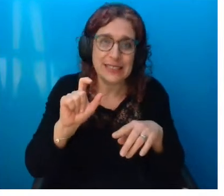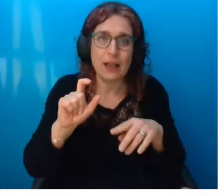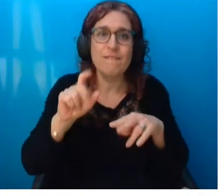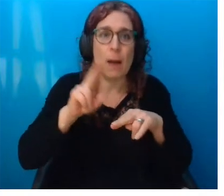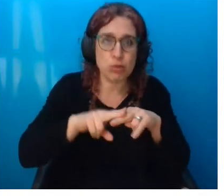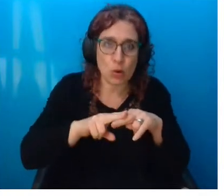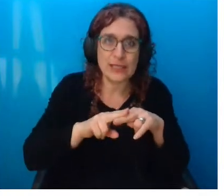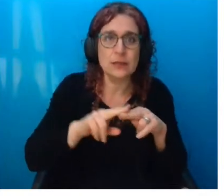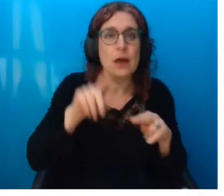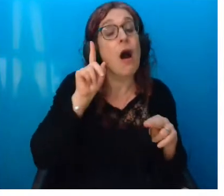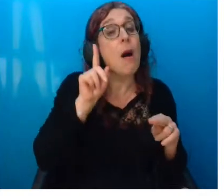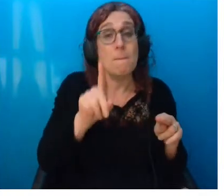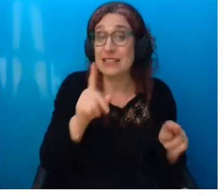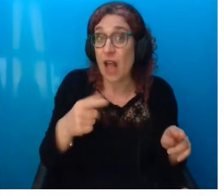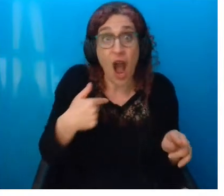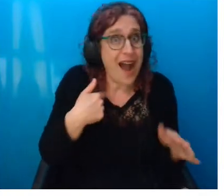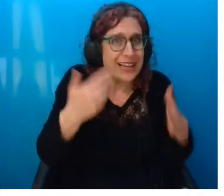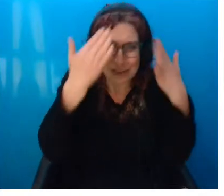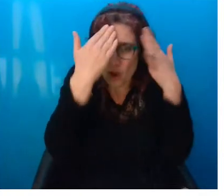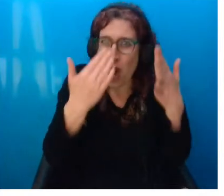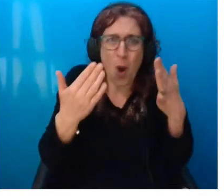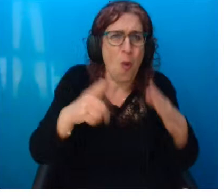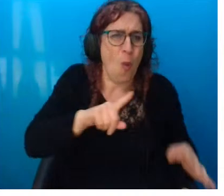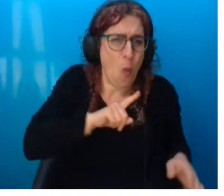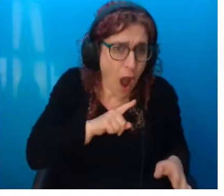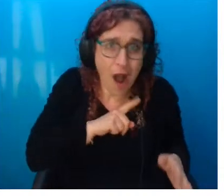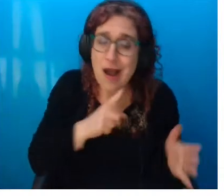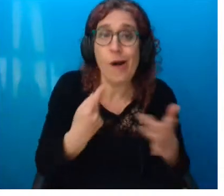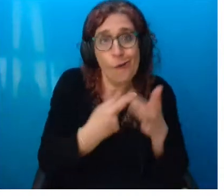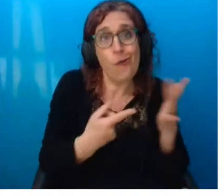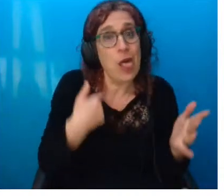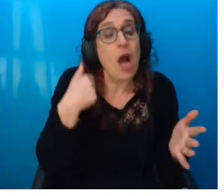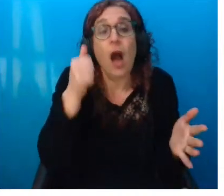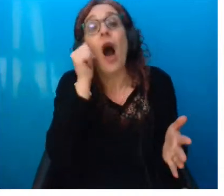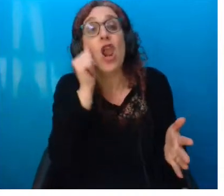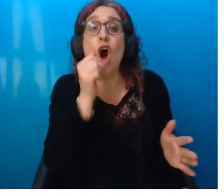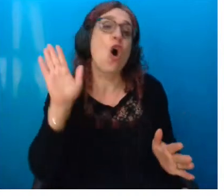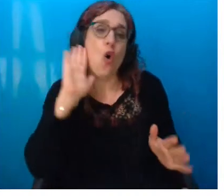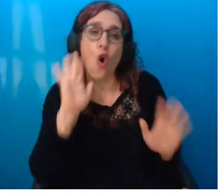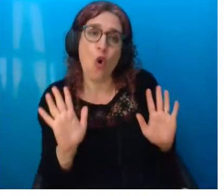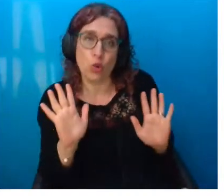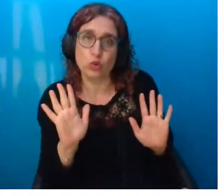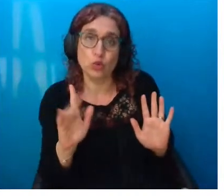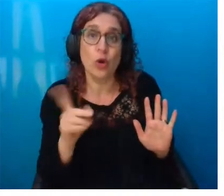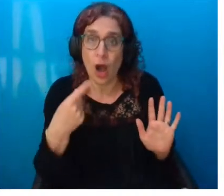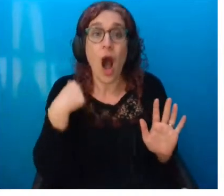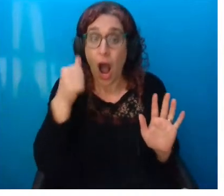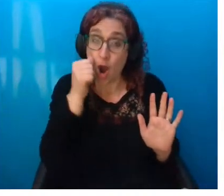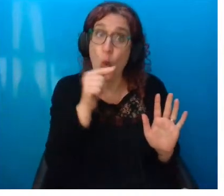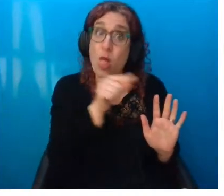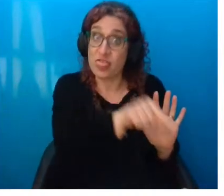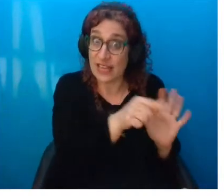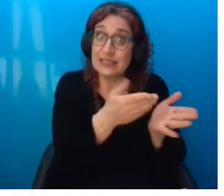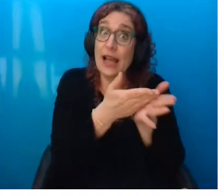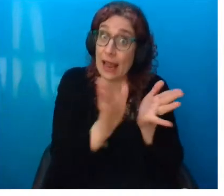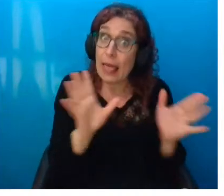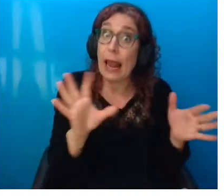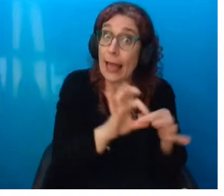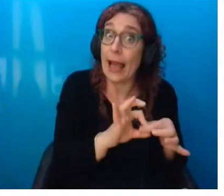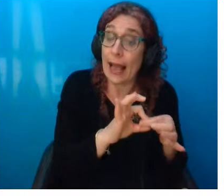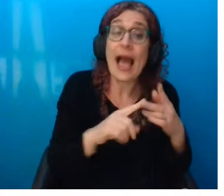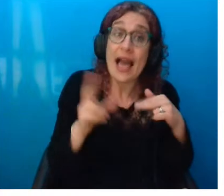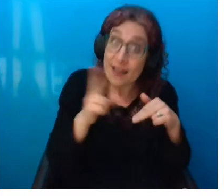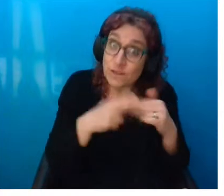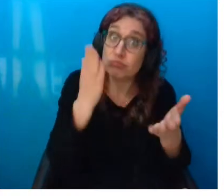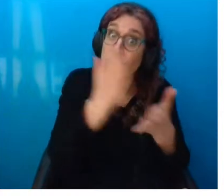to know. I haven't even ever looked it up, but the link is absolutely clear. If you see a child with nasal